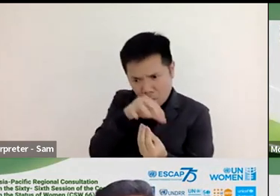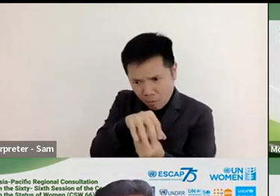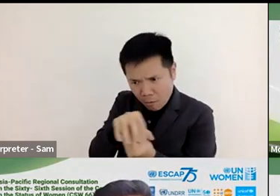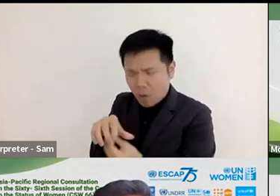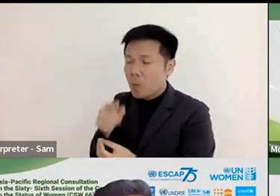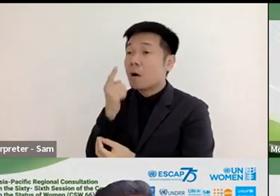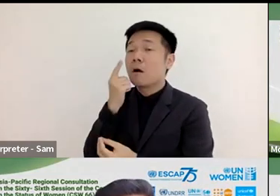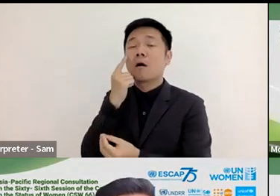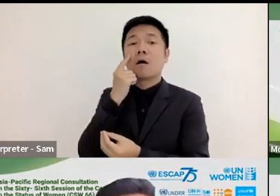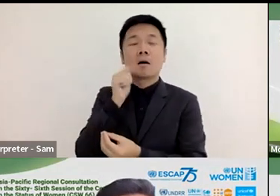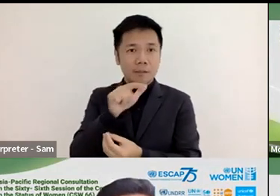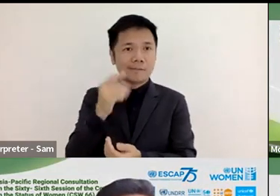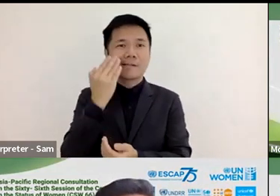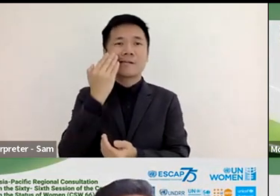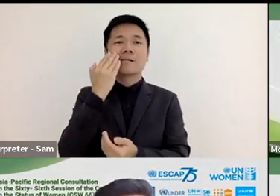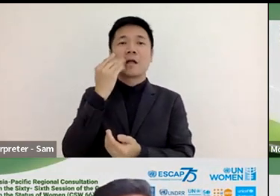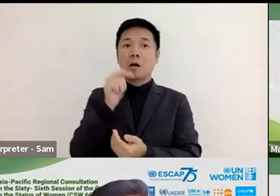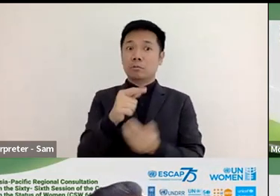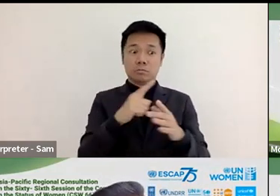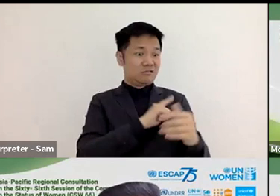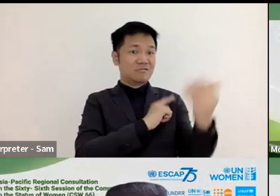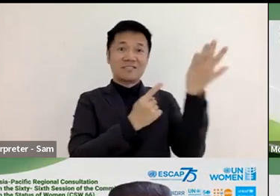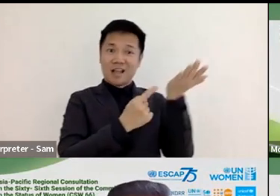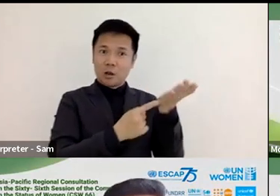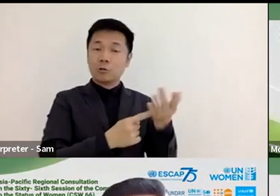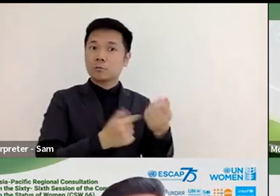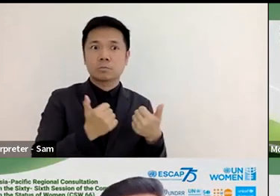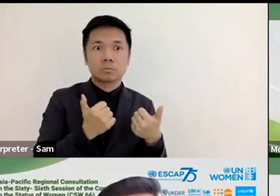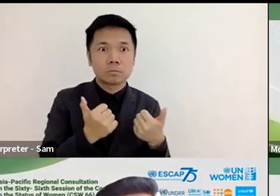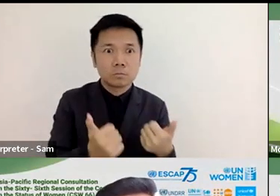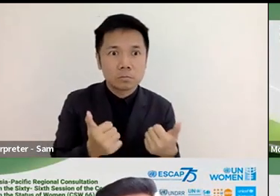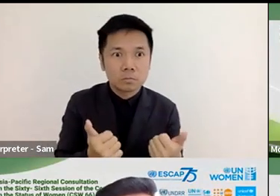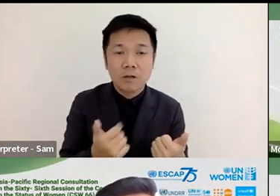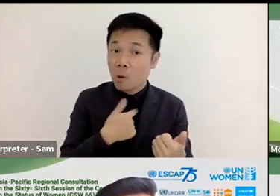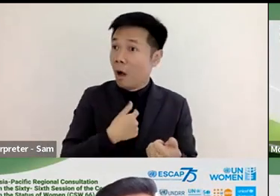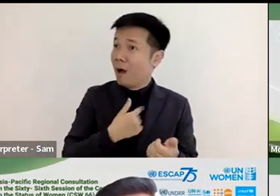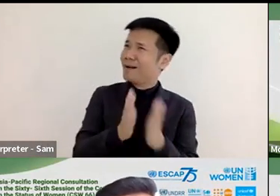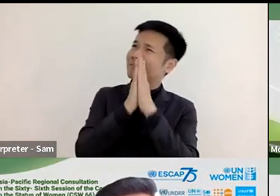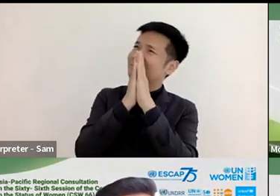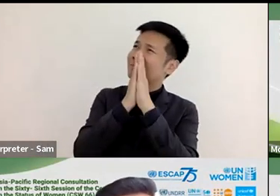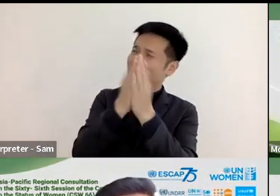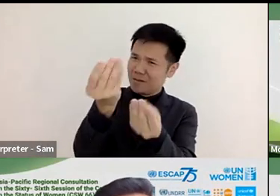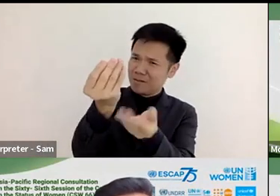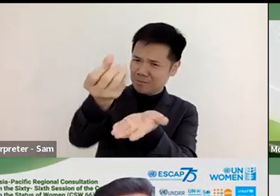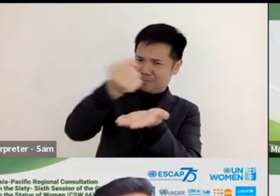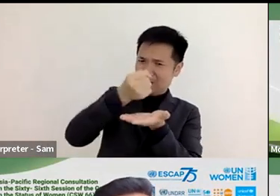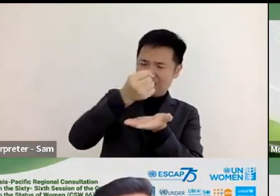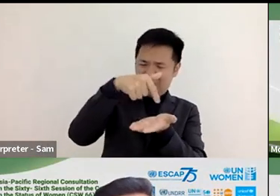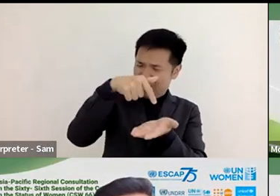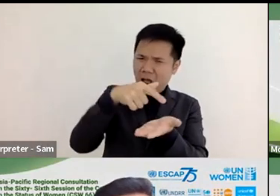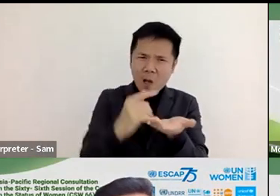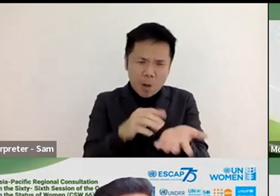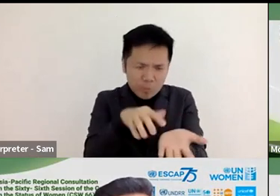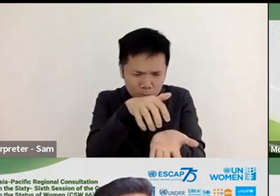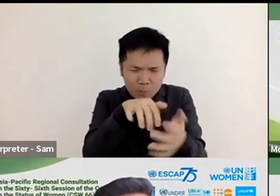the value and benefit from this technology, and they wanted to get a loan to invest in the